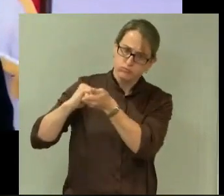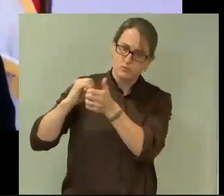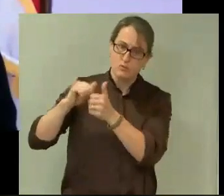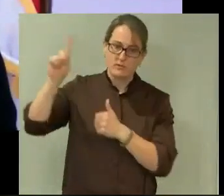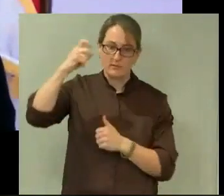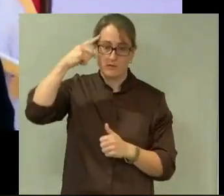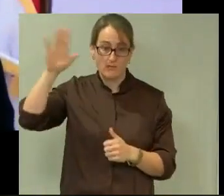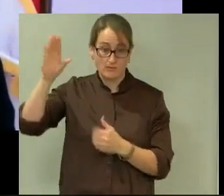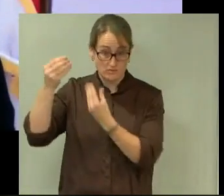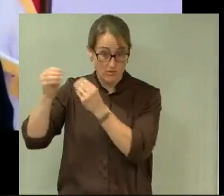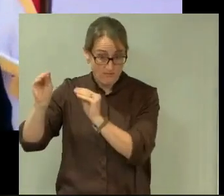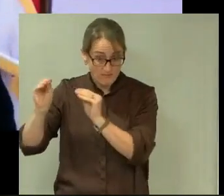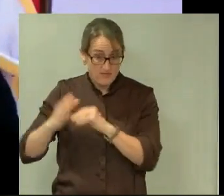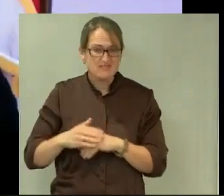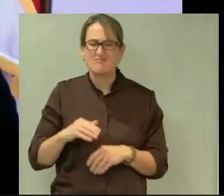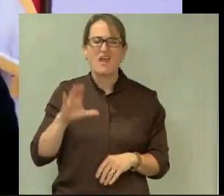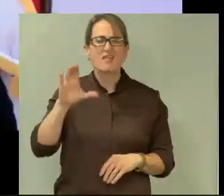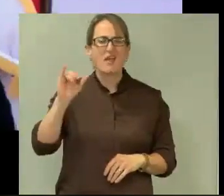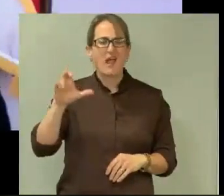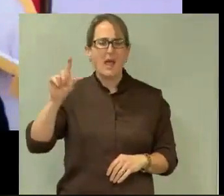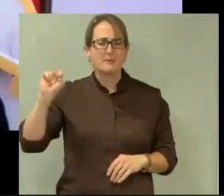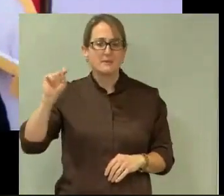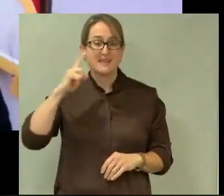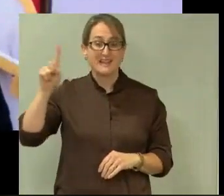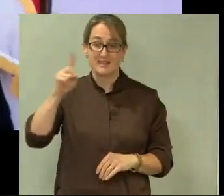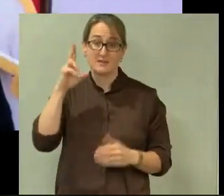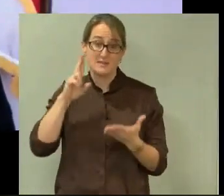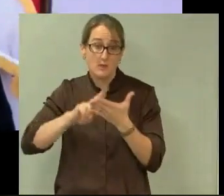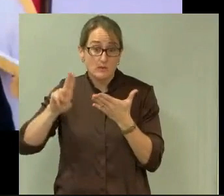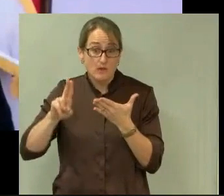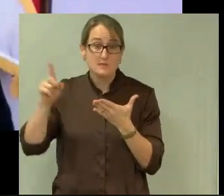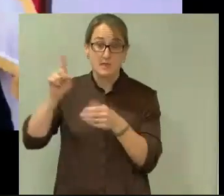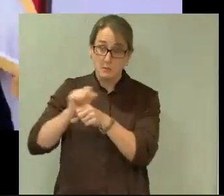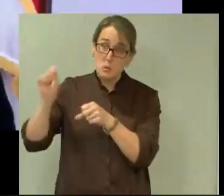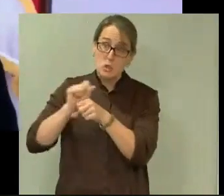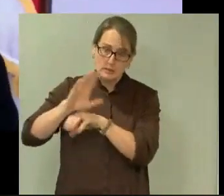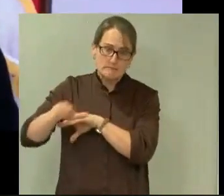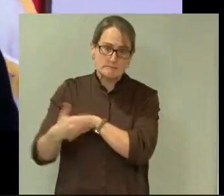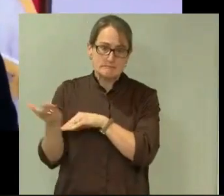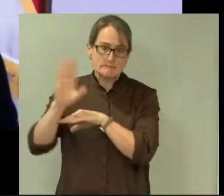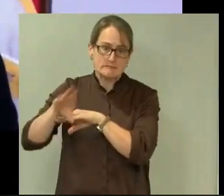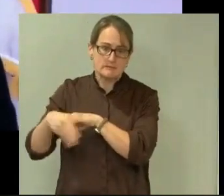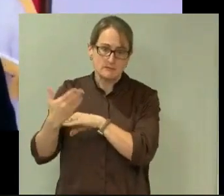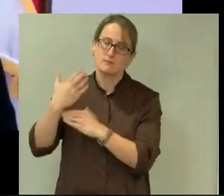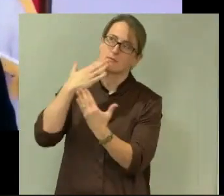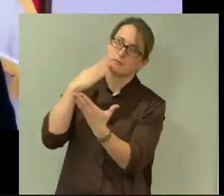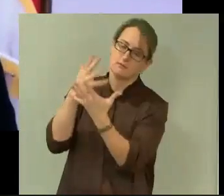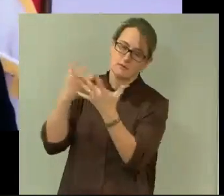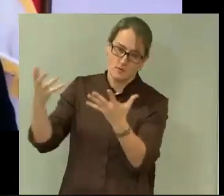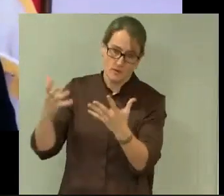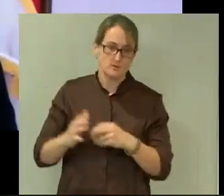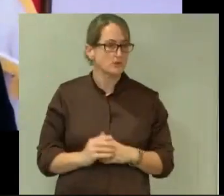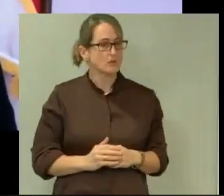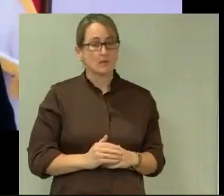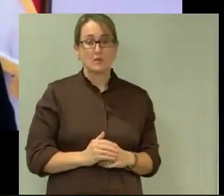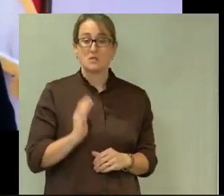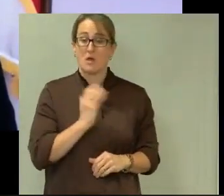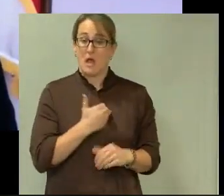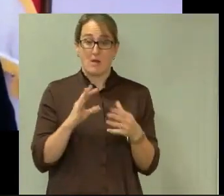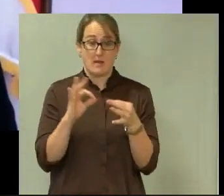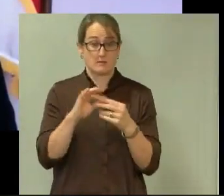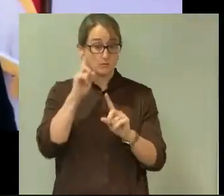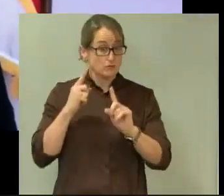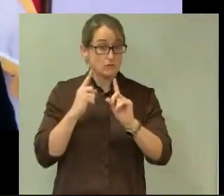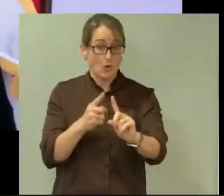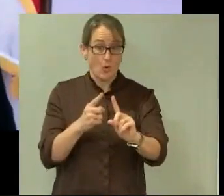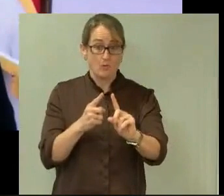cabinet secretaries who are meeting around the clock, and so grateful to them. Our message is always the same. It's safety first.